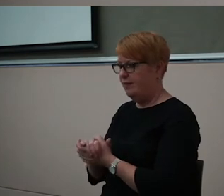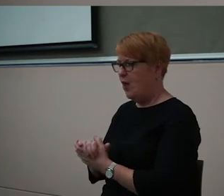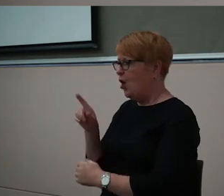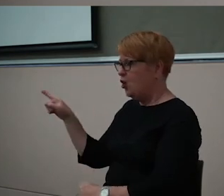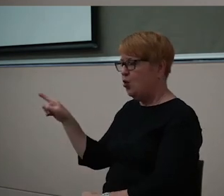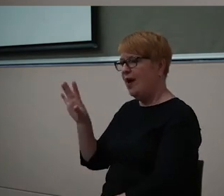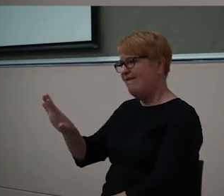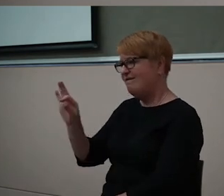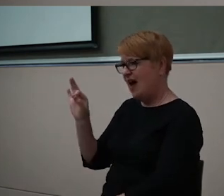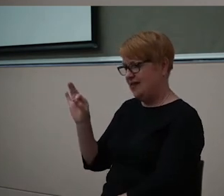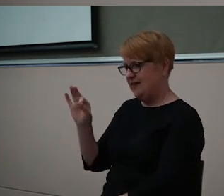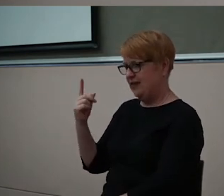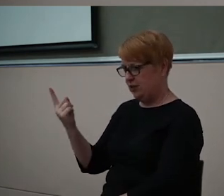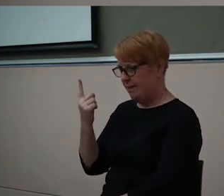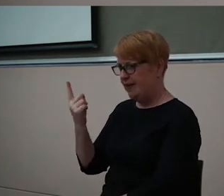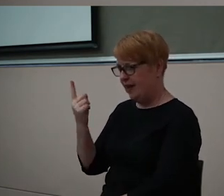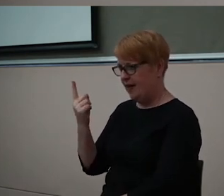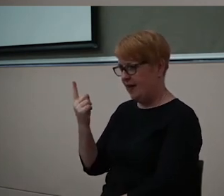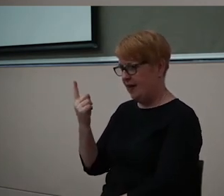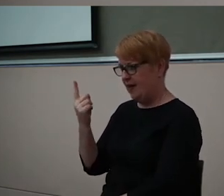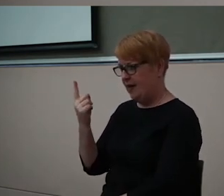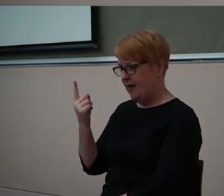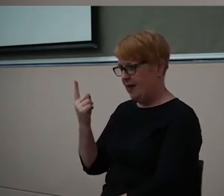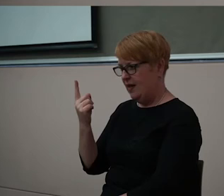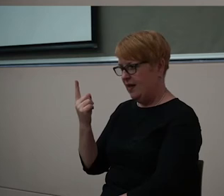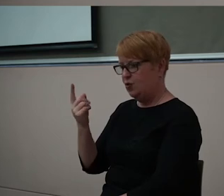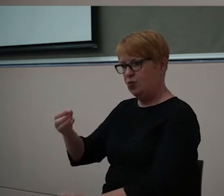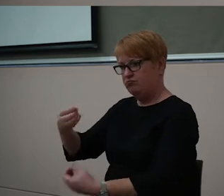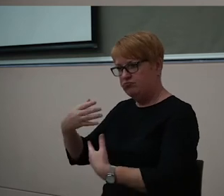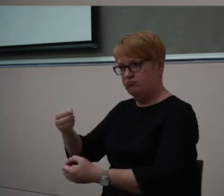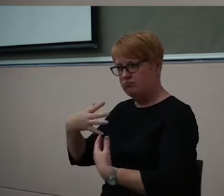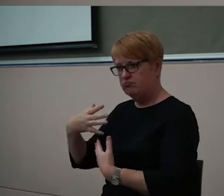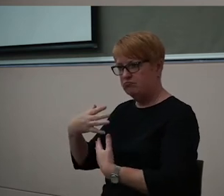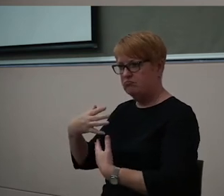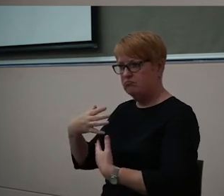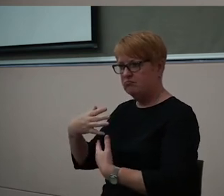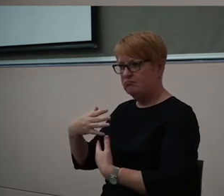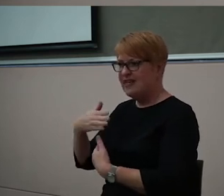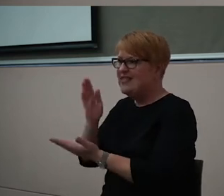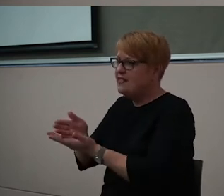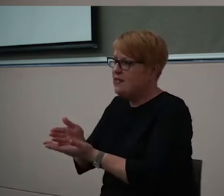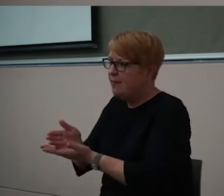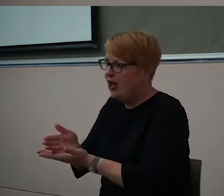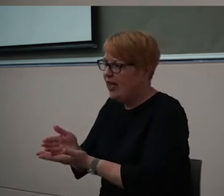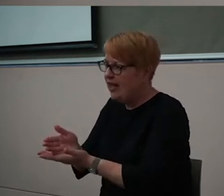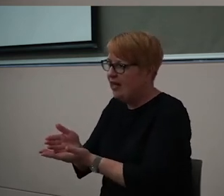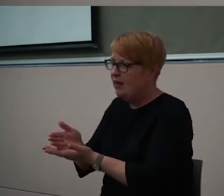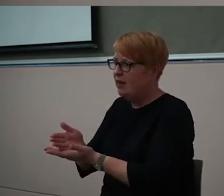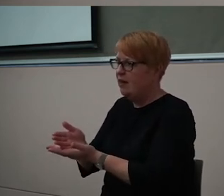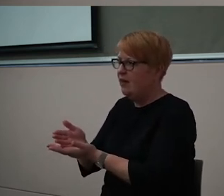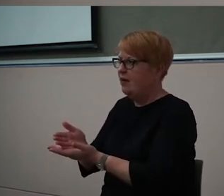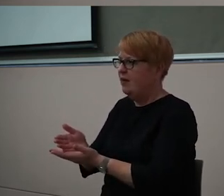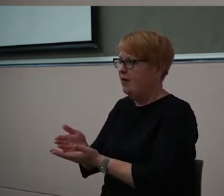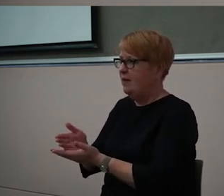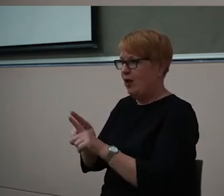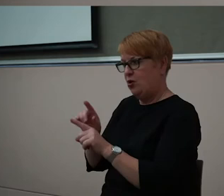and that enabled us to like have kind of sometimes disagreements too, right, about like how this work